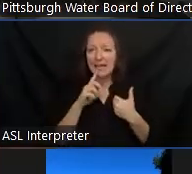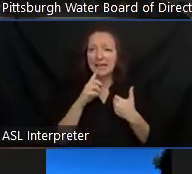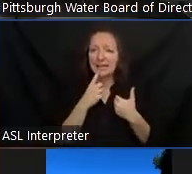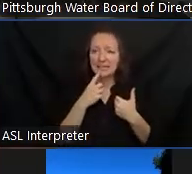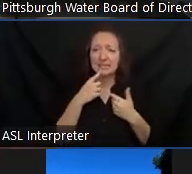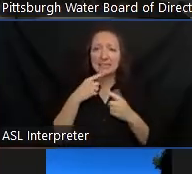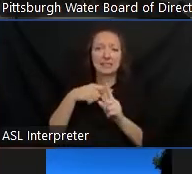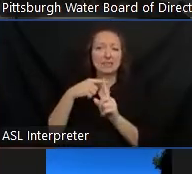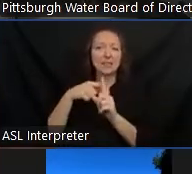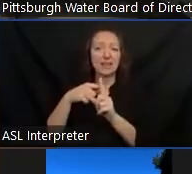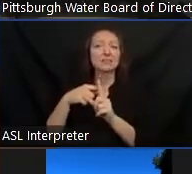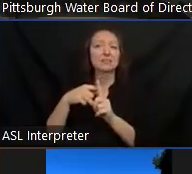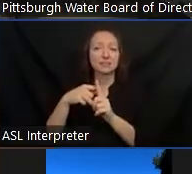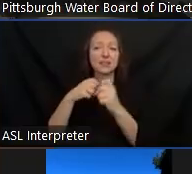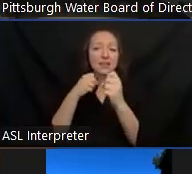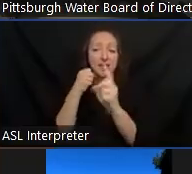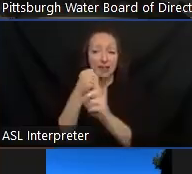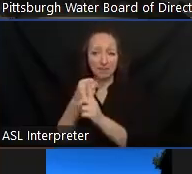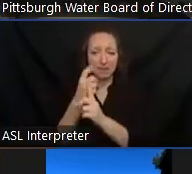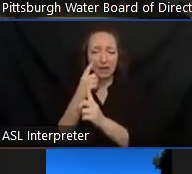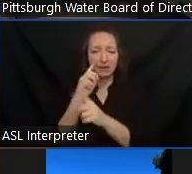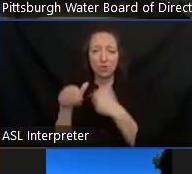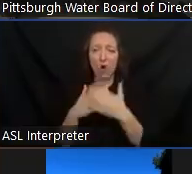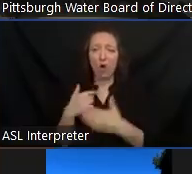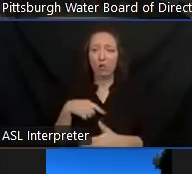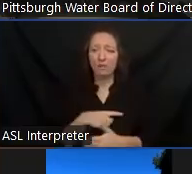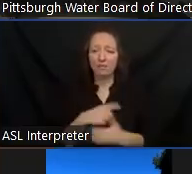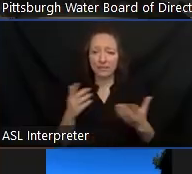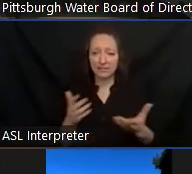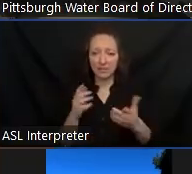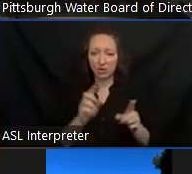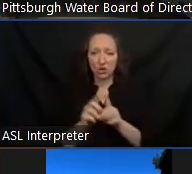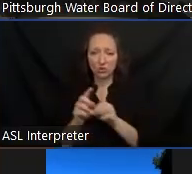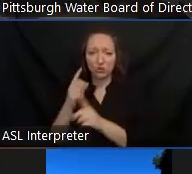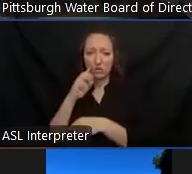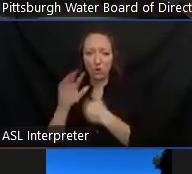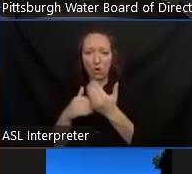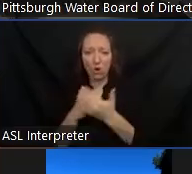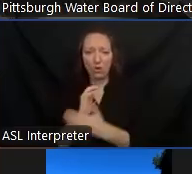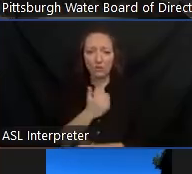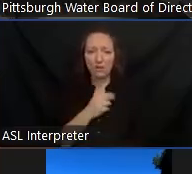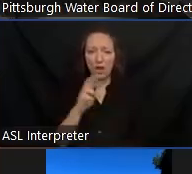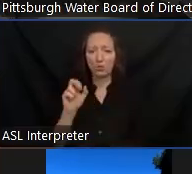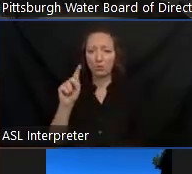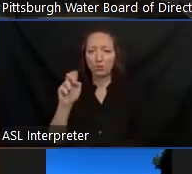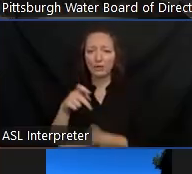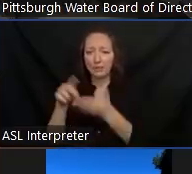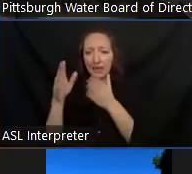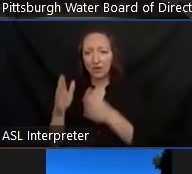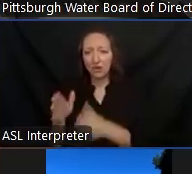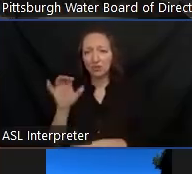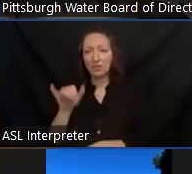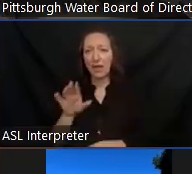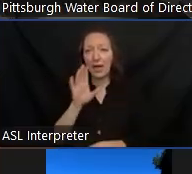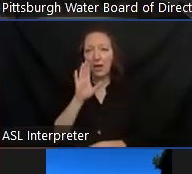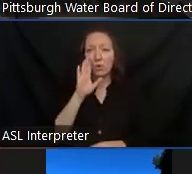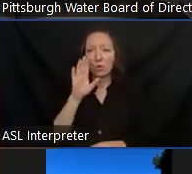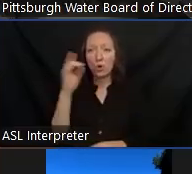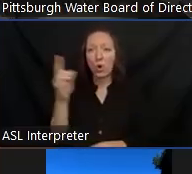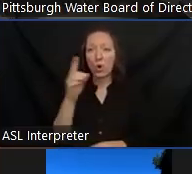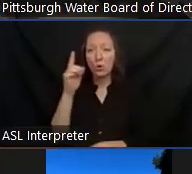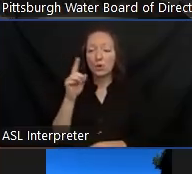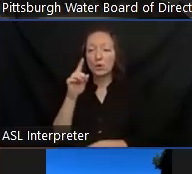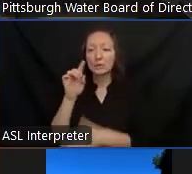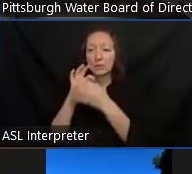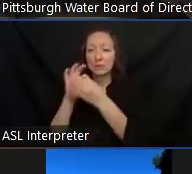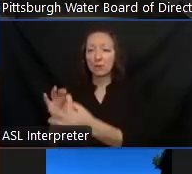sitting here today and all of our ratepayers, and that will be a part of his huge legacy. So we